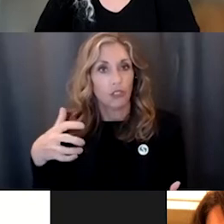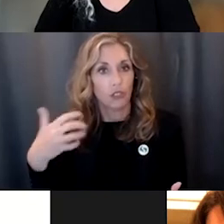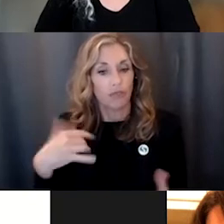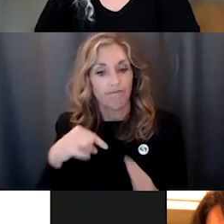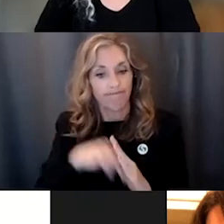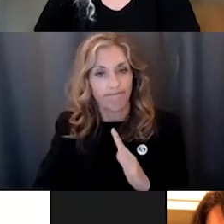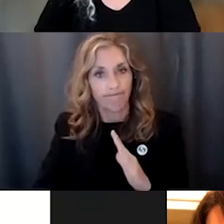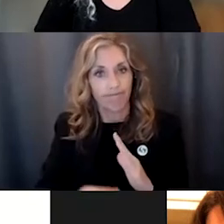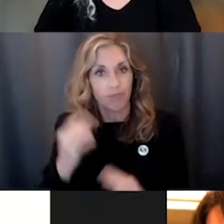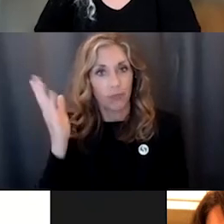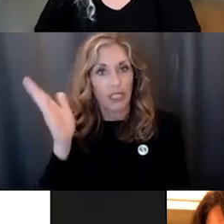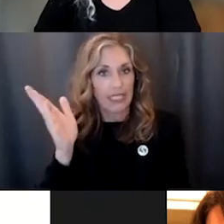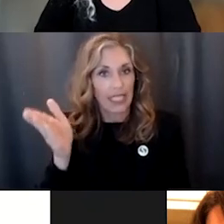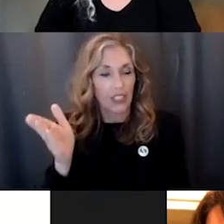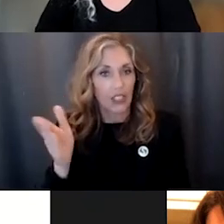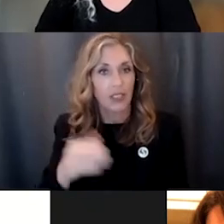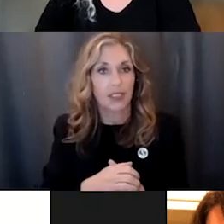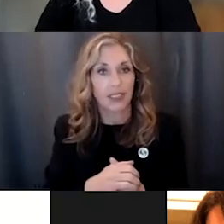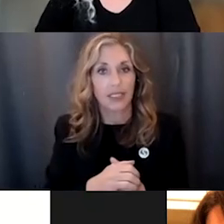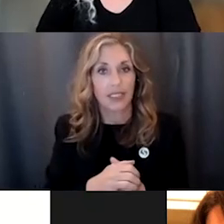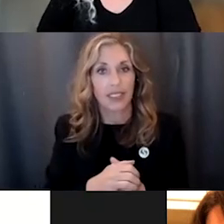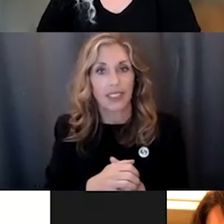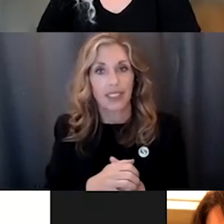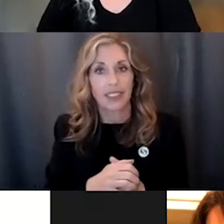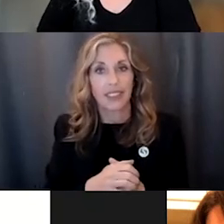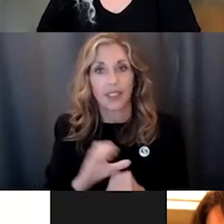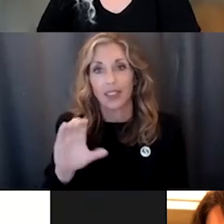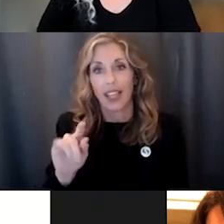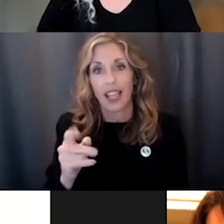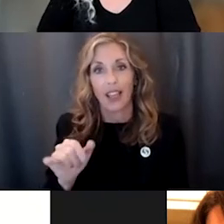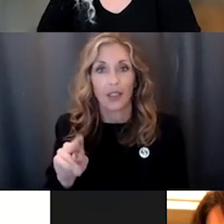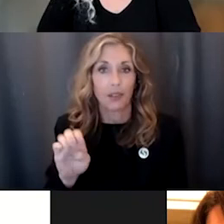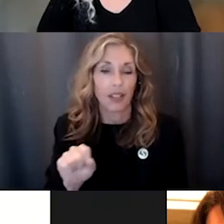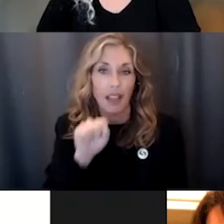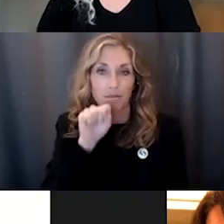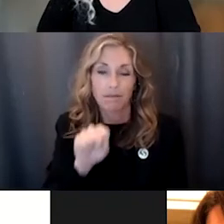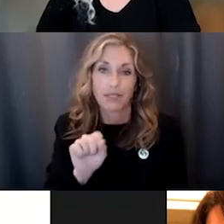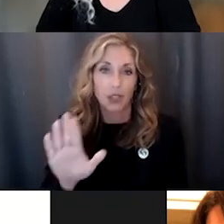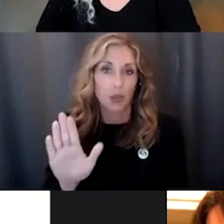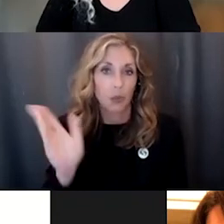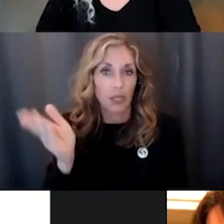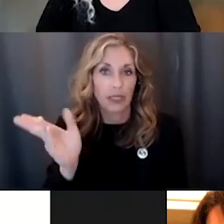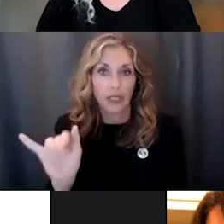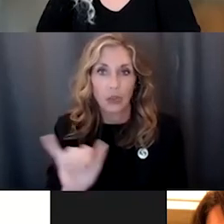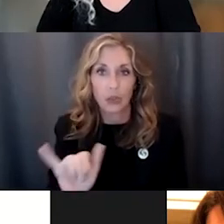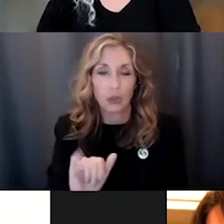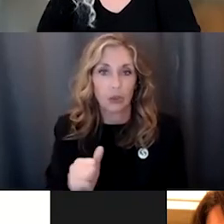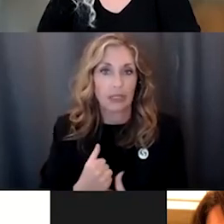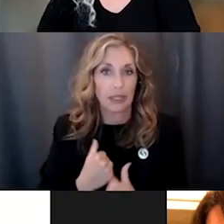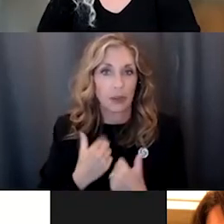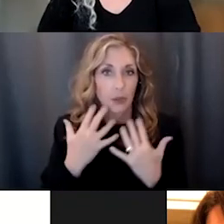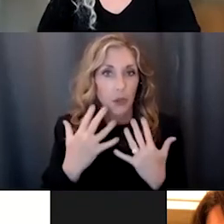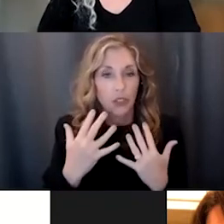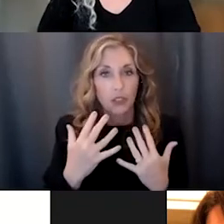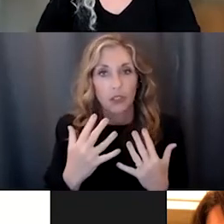Catherine, I loved your presentation too. It was just, you know, it was inspirational, it was refreshing. And